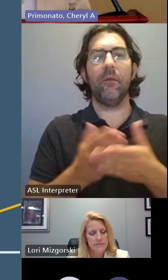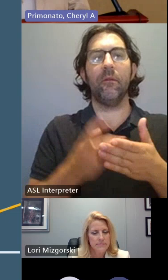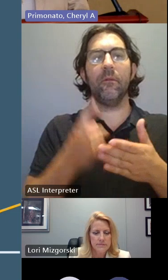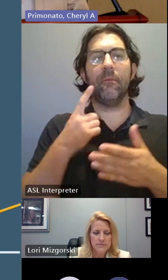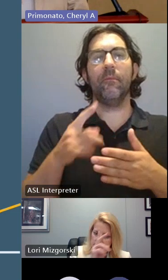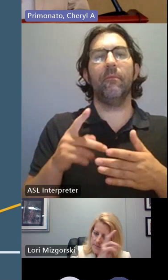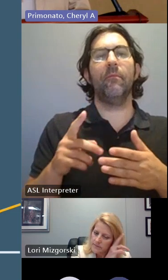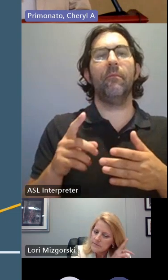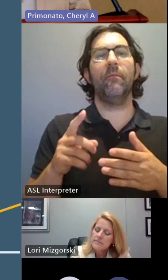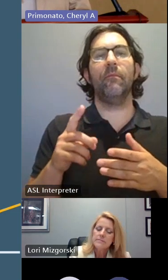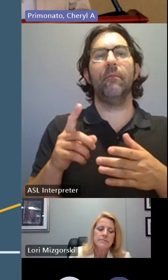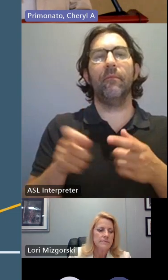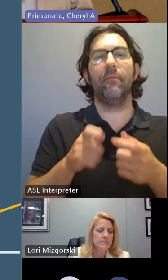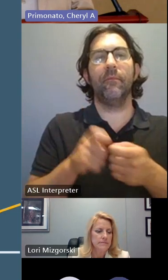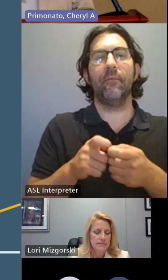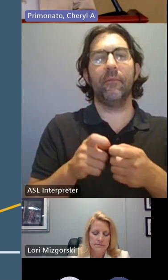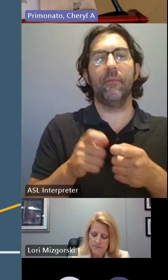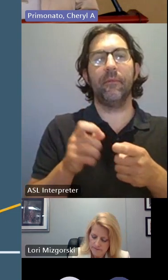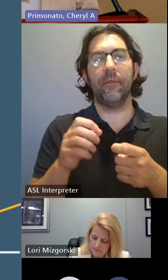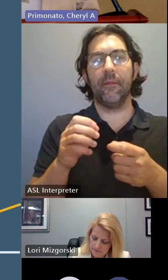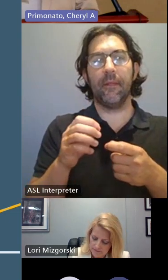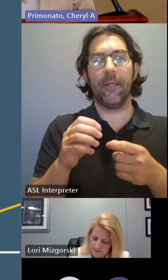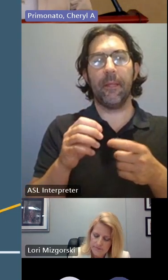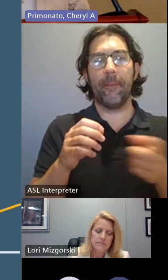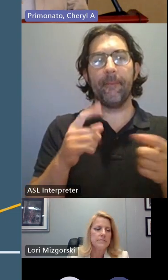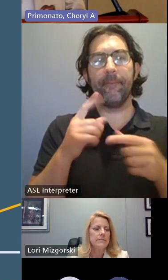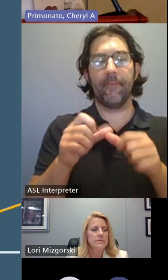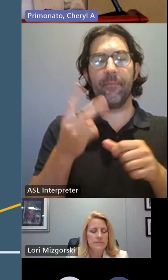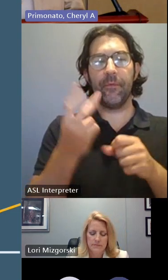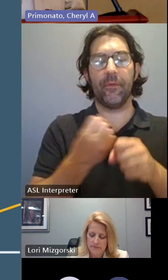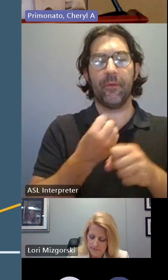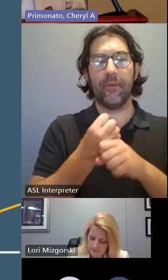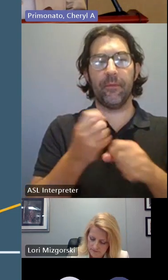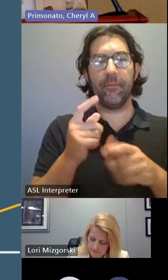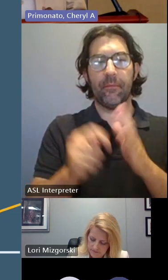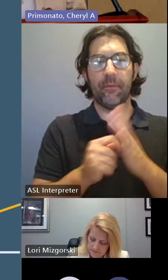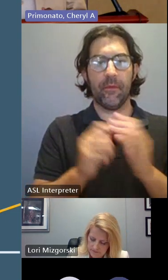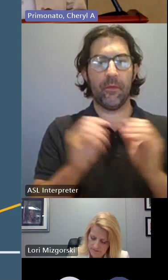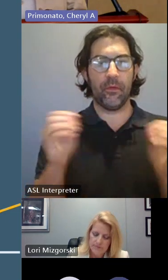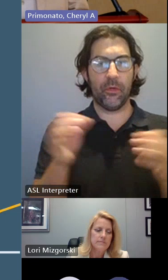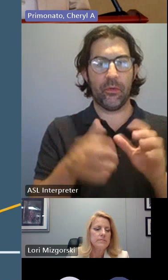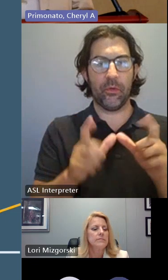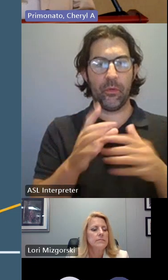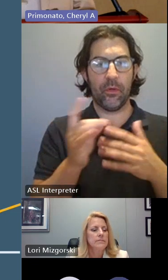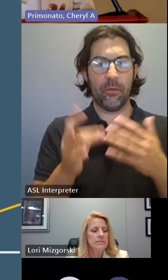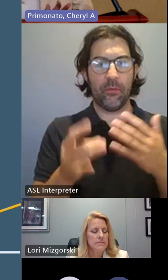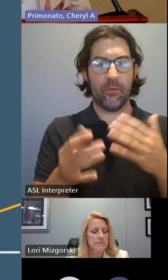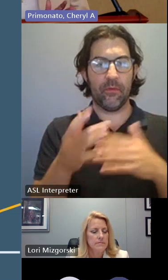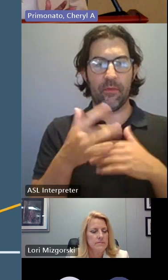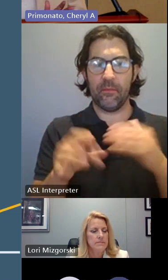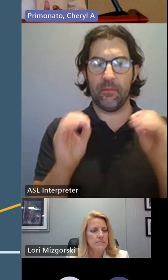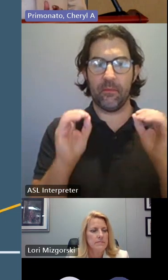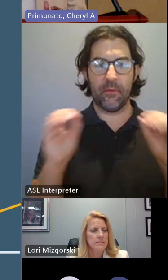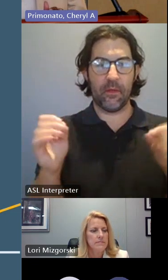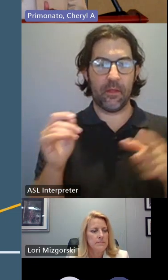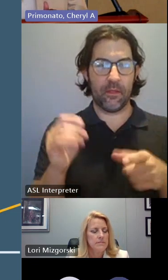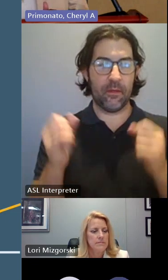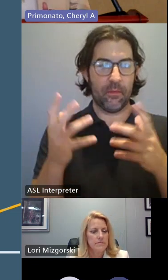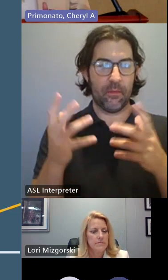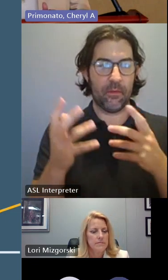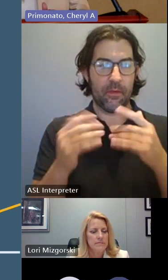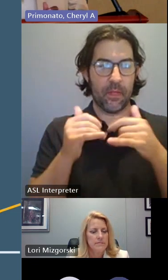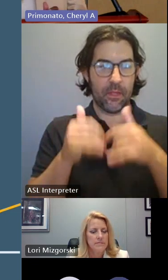flyer articulated coaches over a 2-year period with no renewal options available. This is a